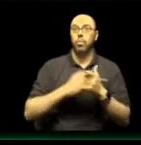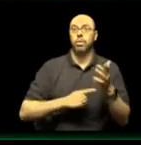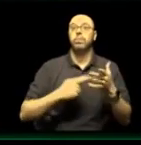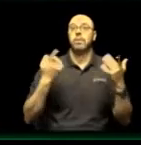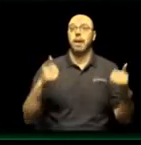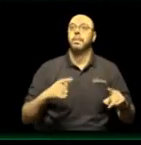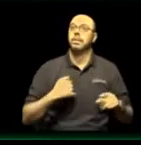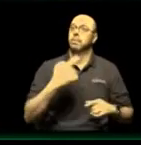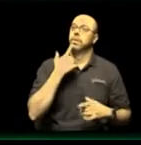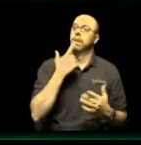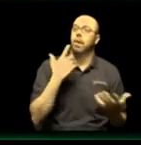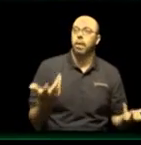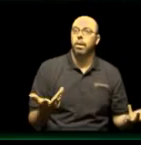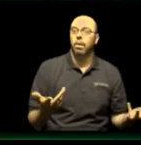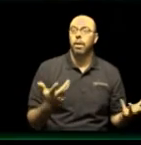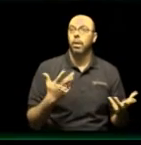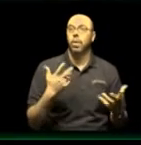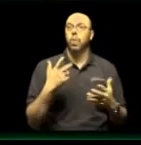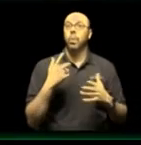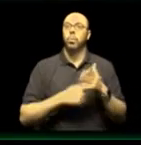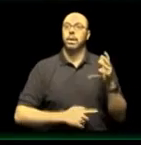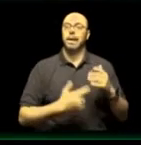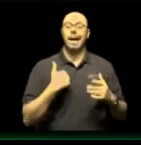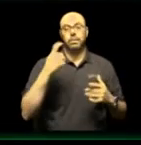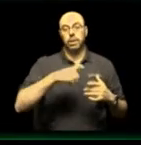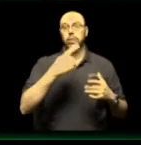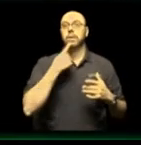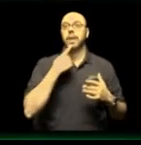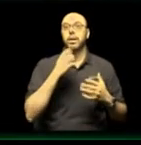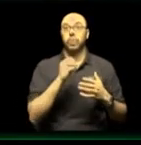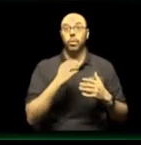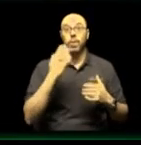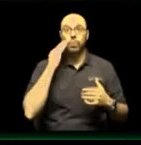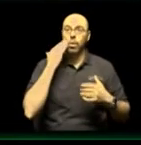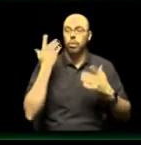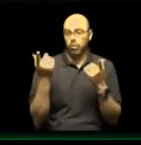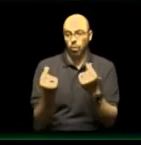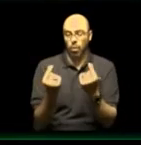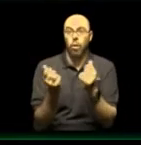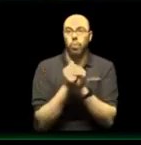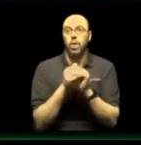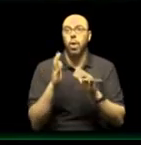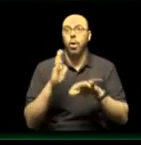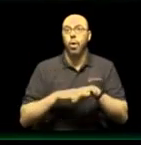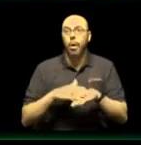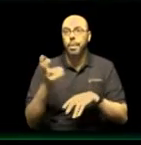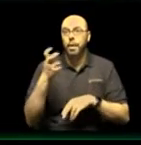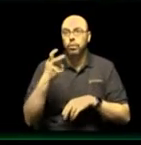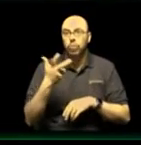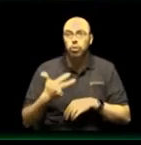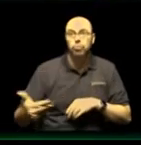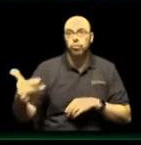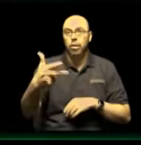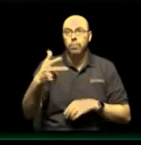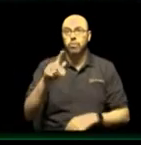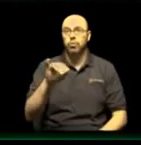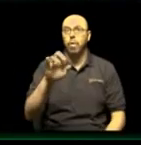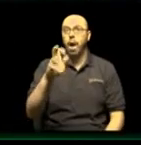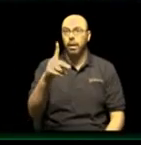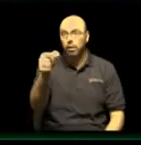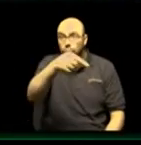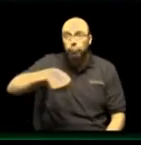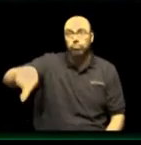say. And what we're going to say, so we know what's going on a racetrack. Right, right. So that's really